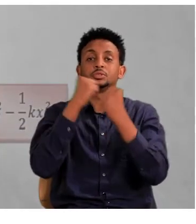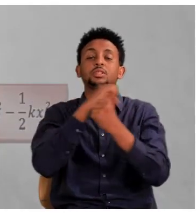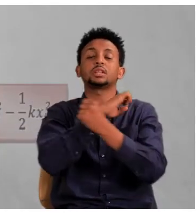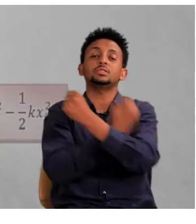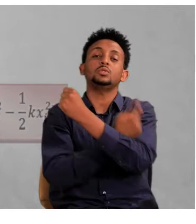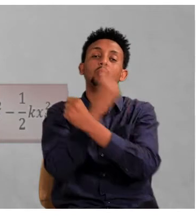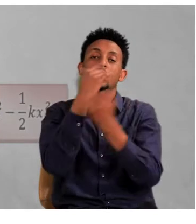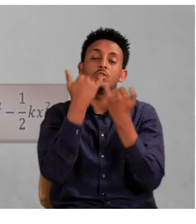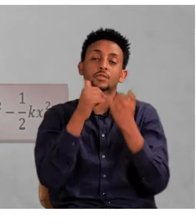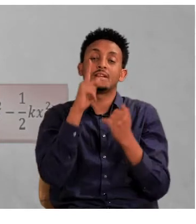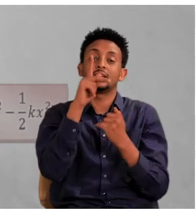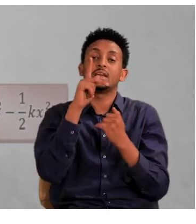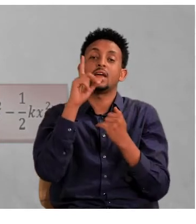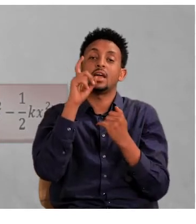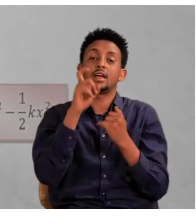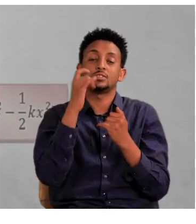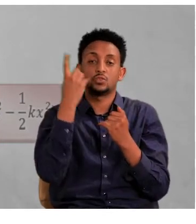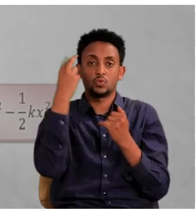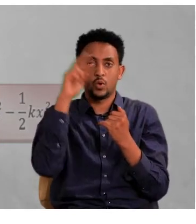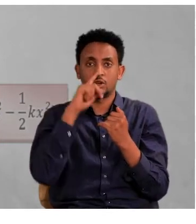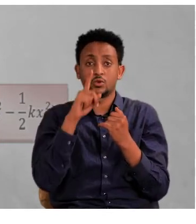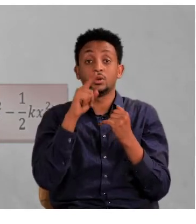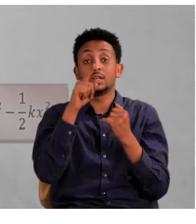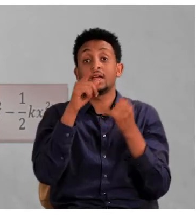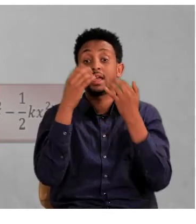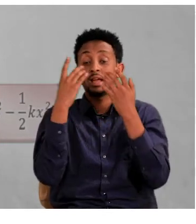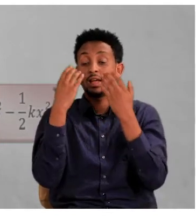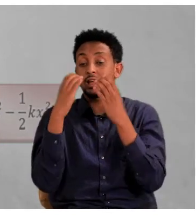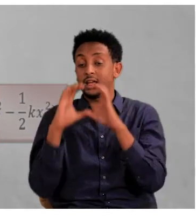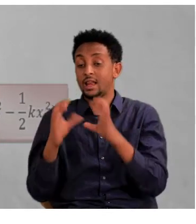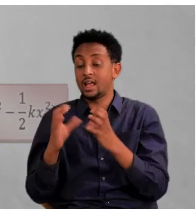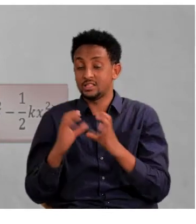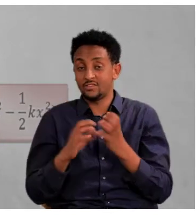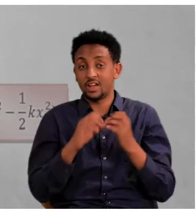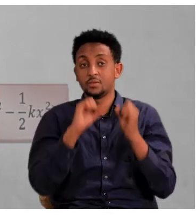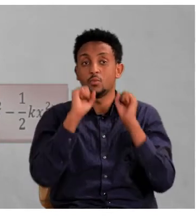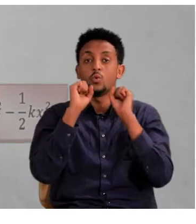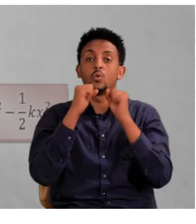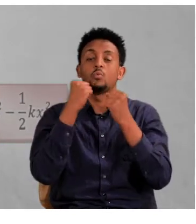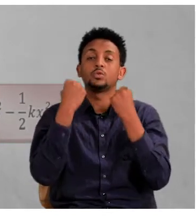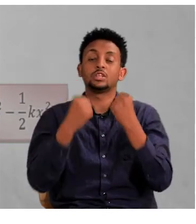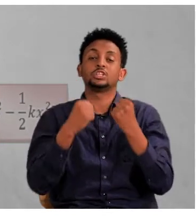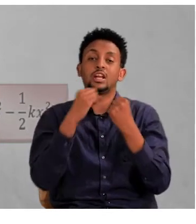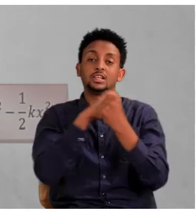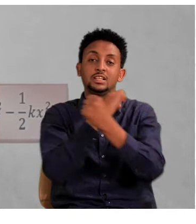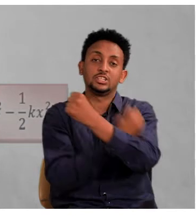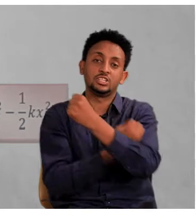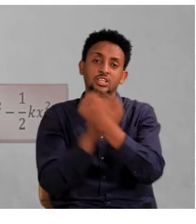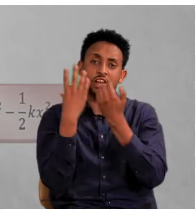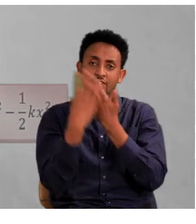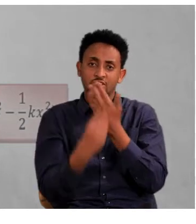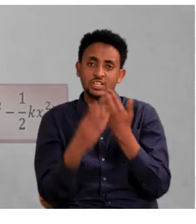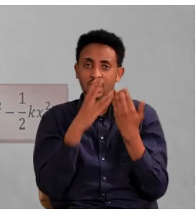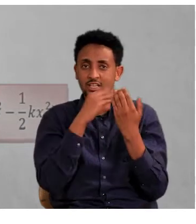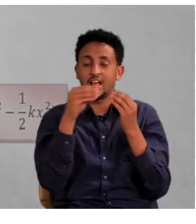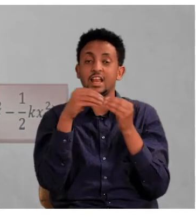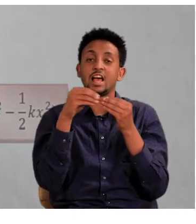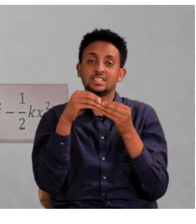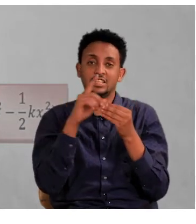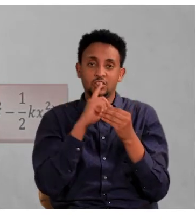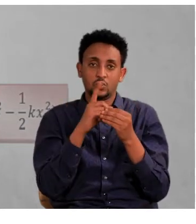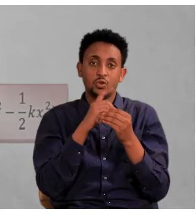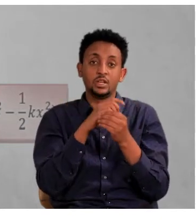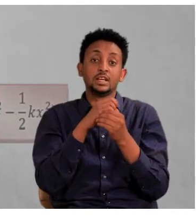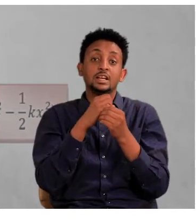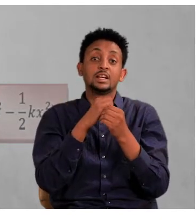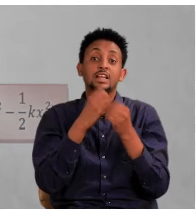1 over 2 kx squared. We have classified potential energy into two as gravitational and elastic. Gravitational